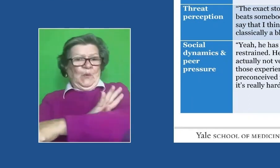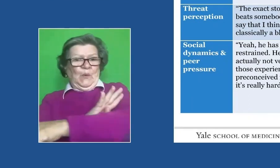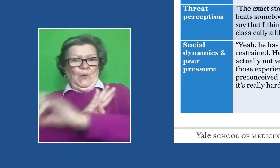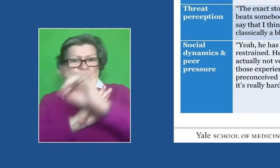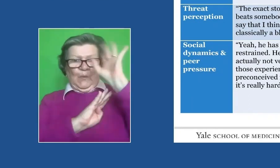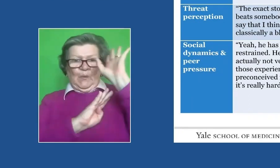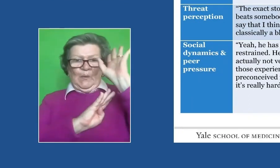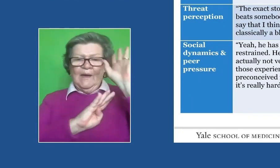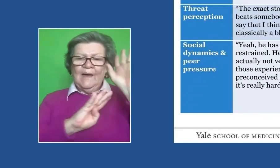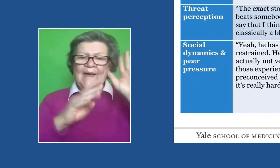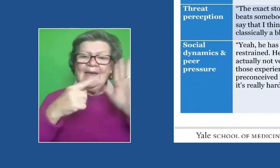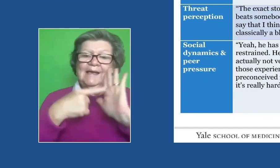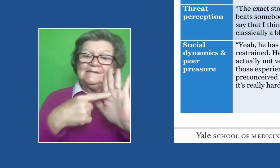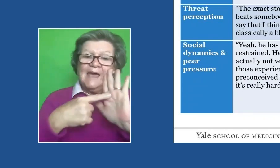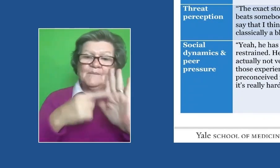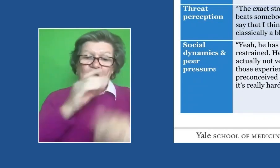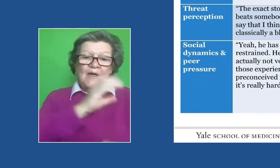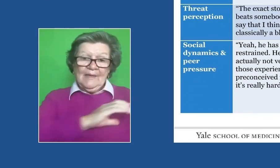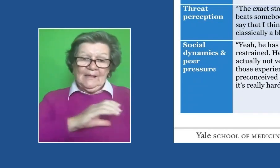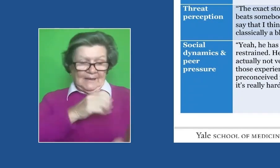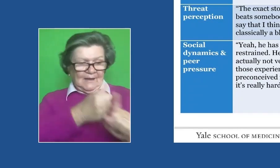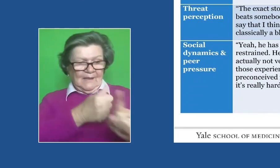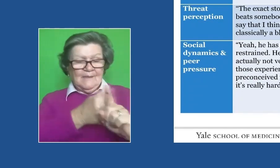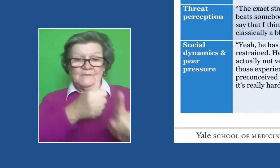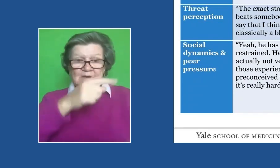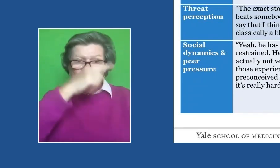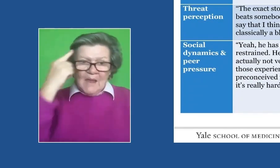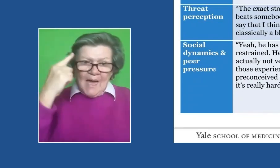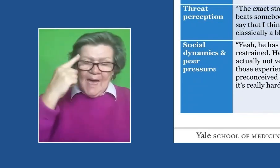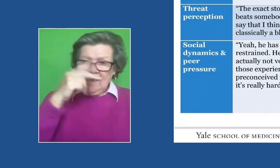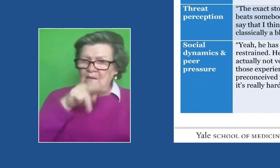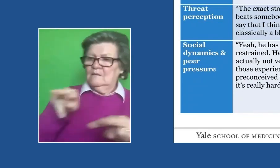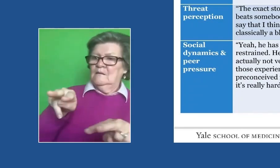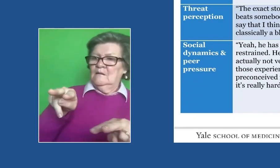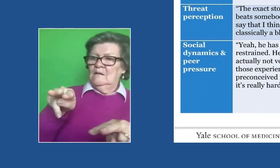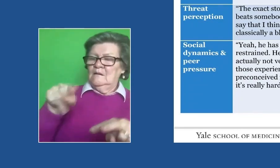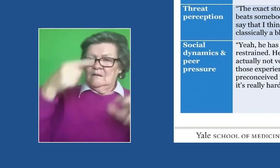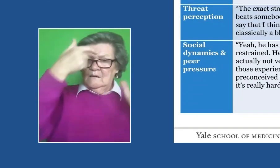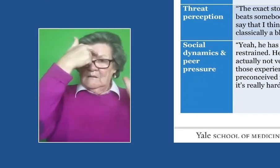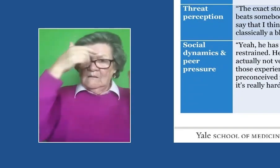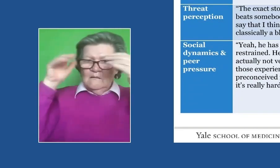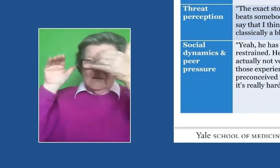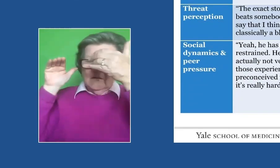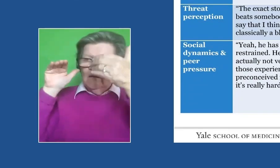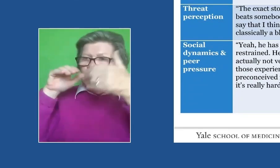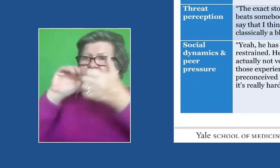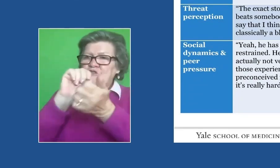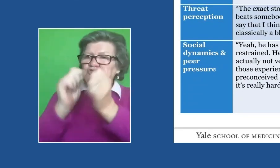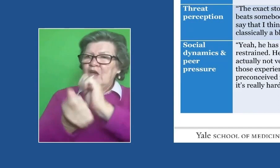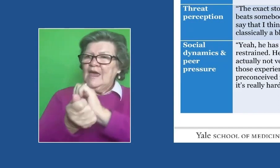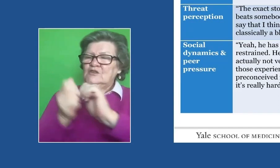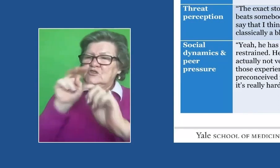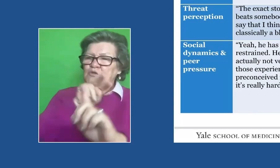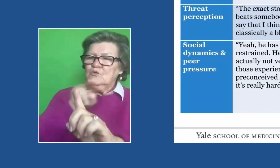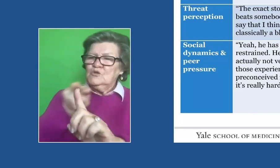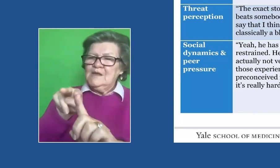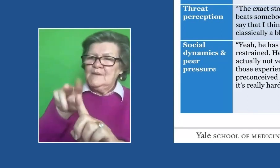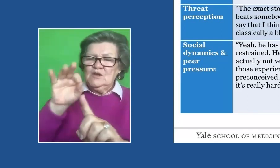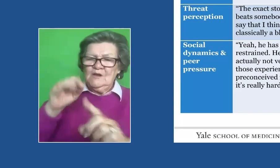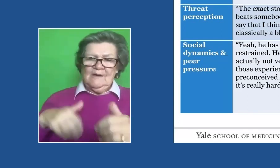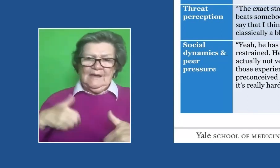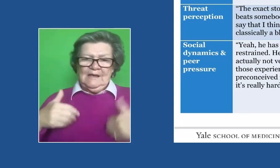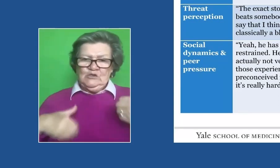example, if the clinician is himself or herself Black, that really changes the perception of agitation and whether someone will receive physical